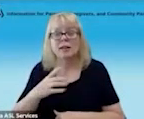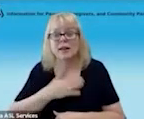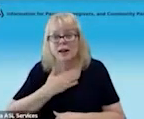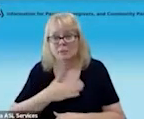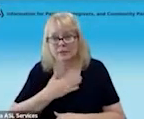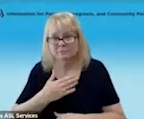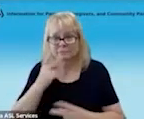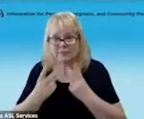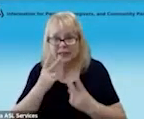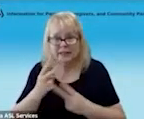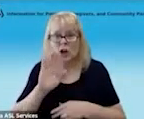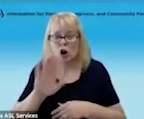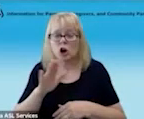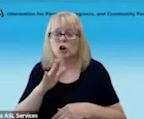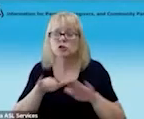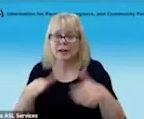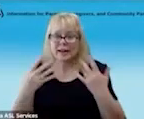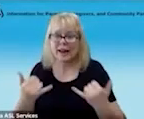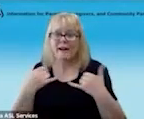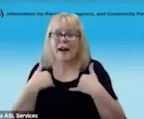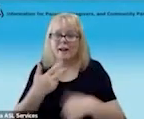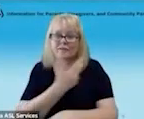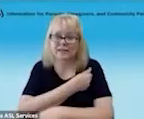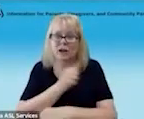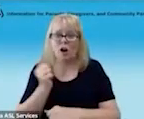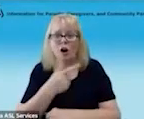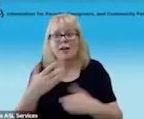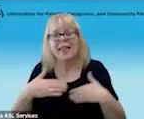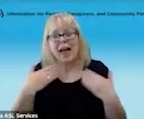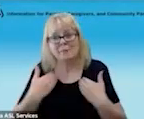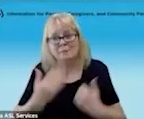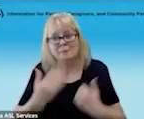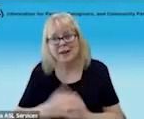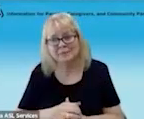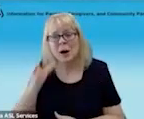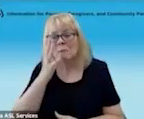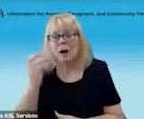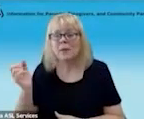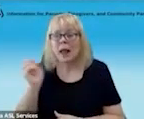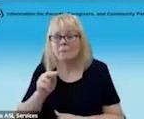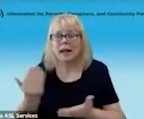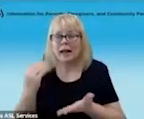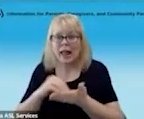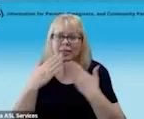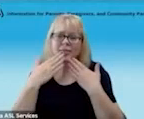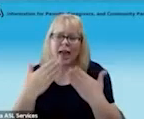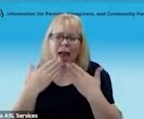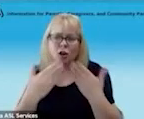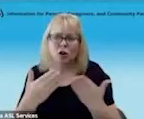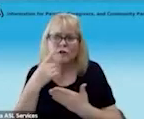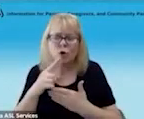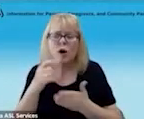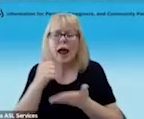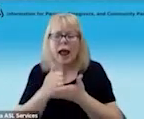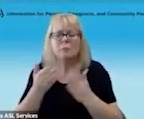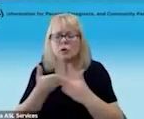she had decided to have both her 2 years old and 5 years old children vaccinated. I am so pleased that both of